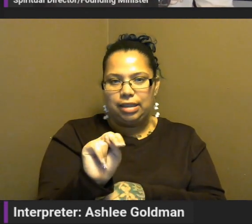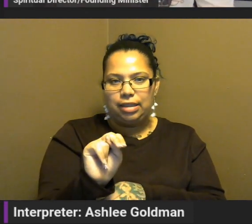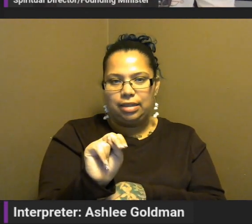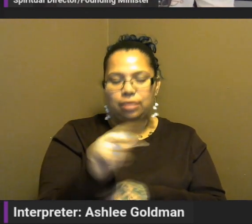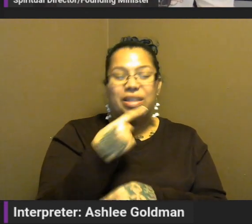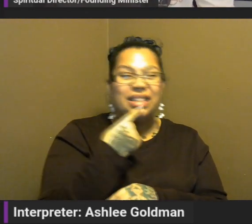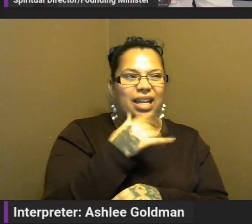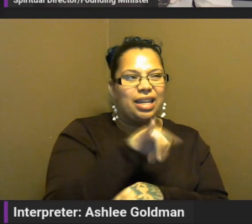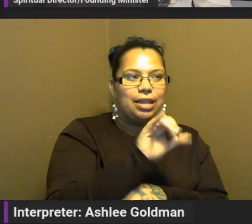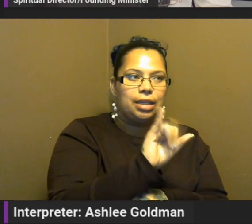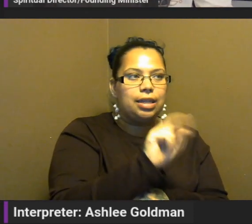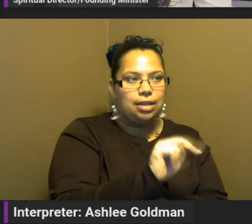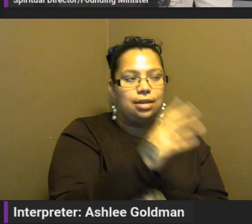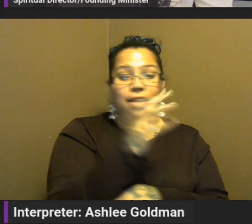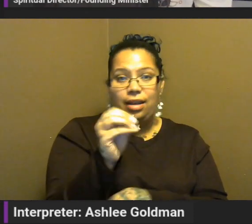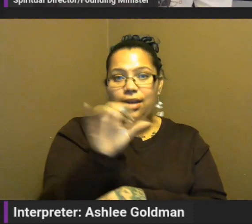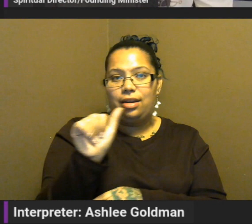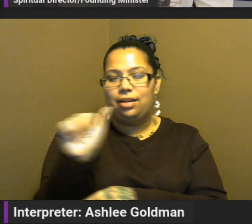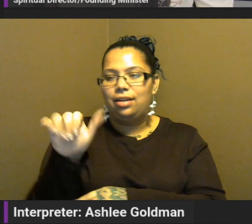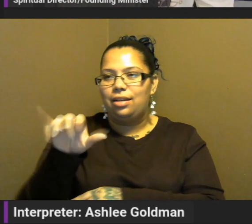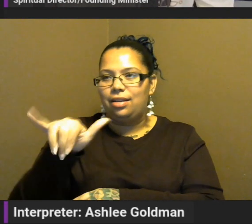yang, but it's one.